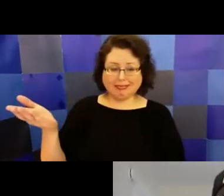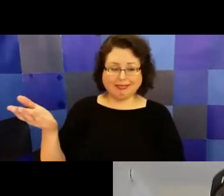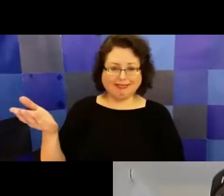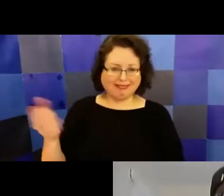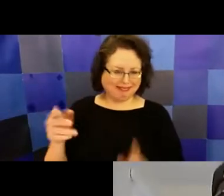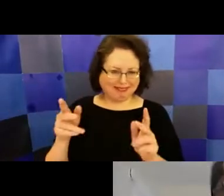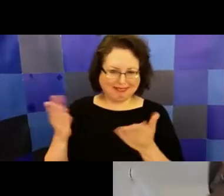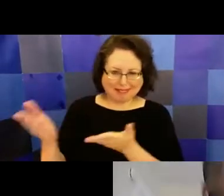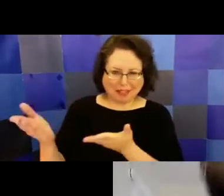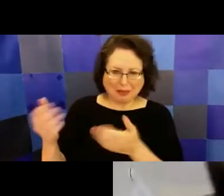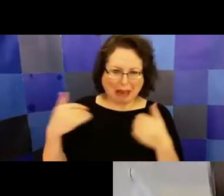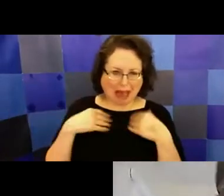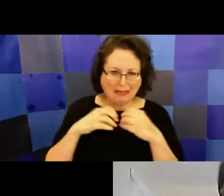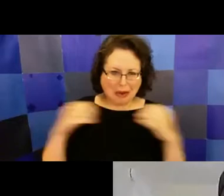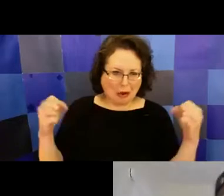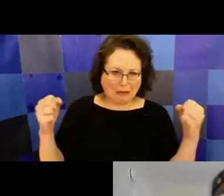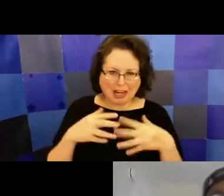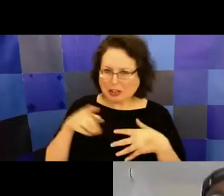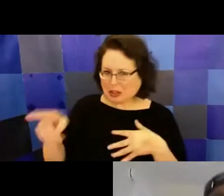fearless handlers here.